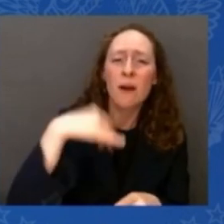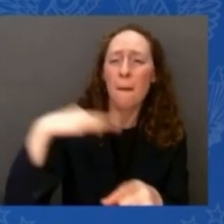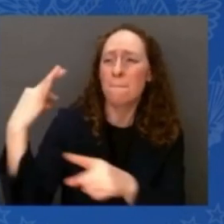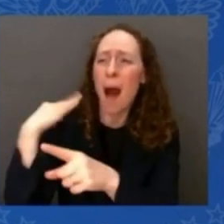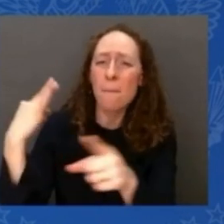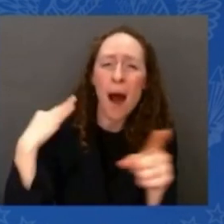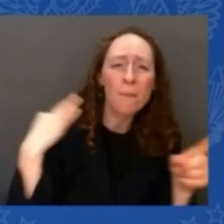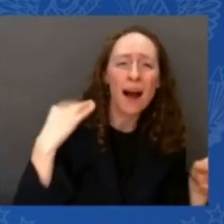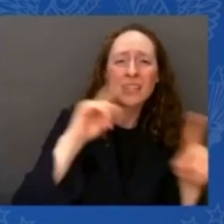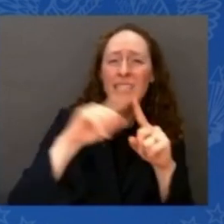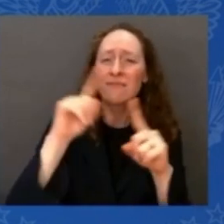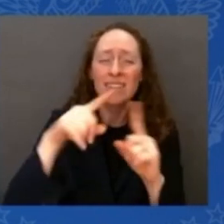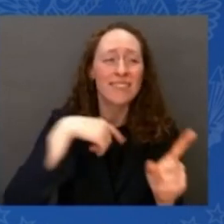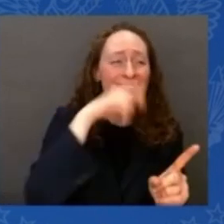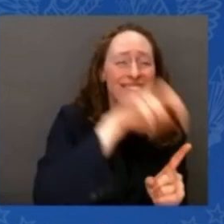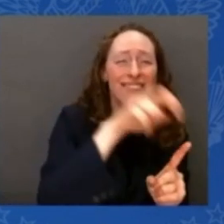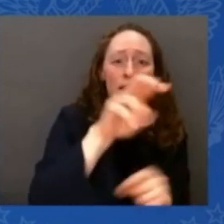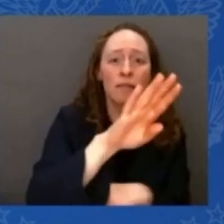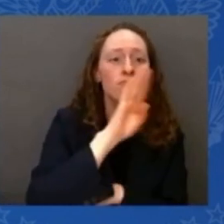Another dip.